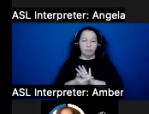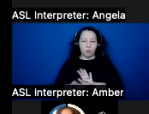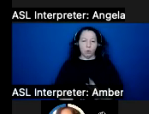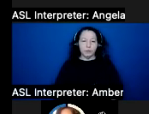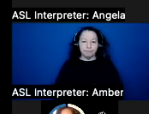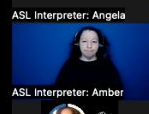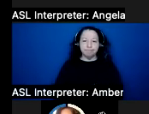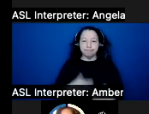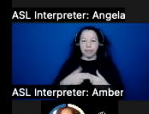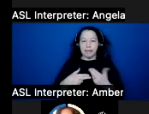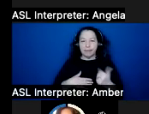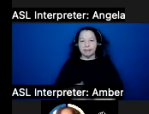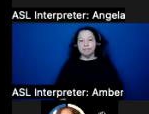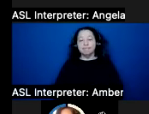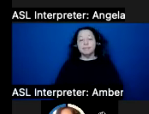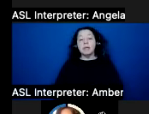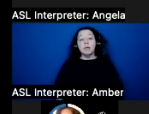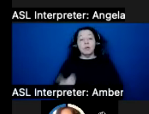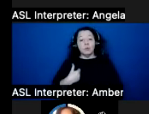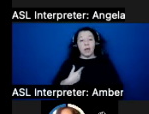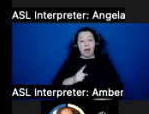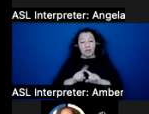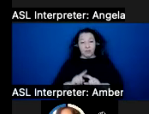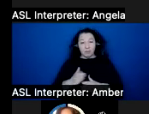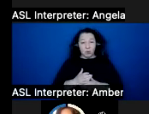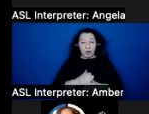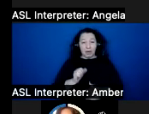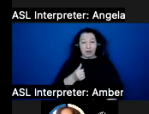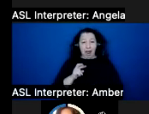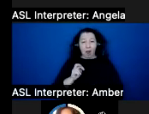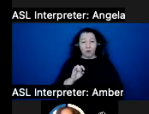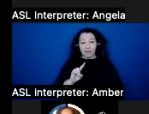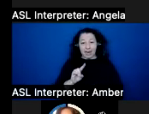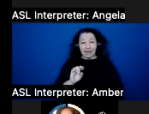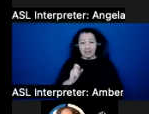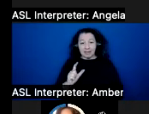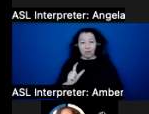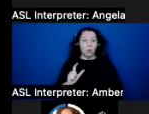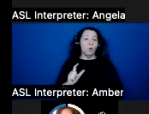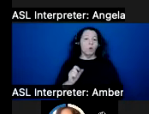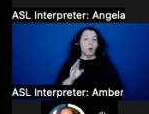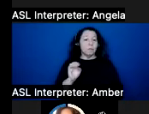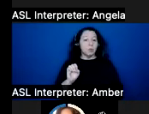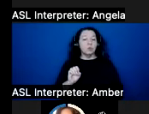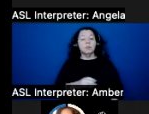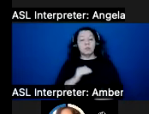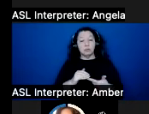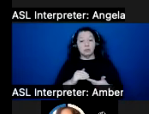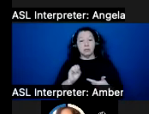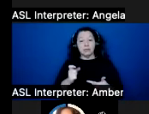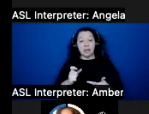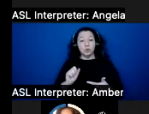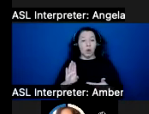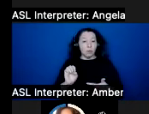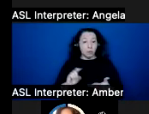So of course, there's differences between aggravated sexual abuse, sexual abuse of a minor